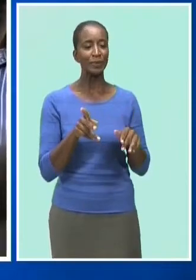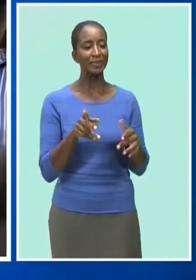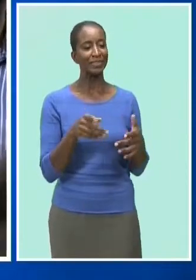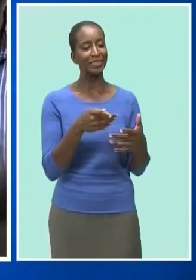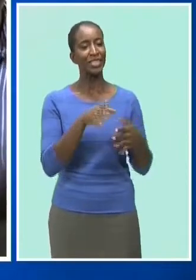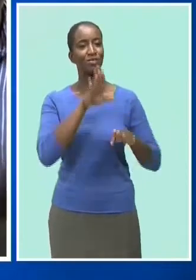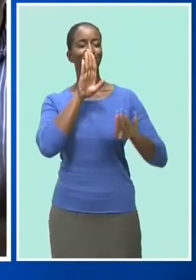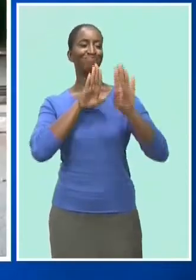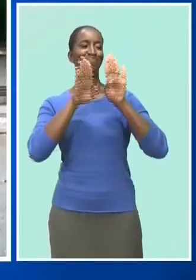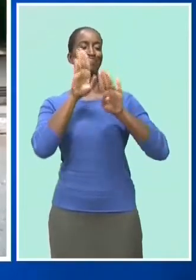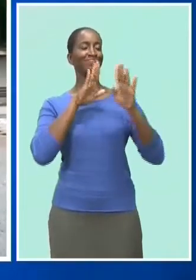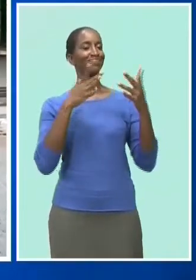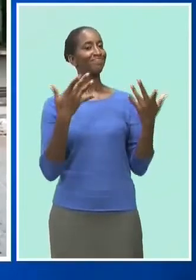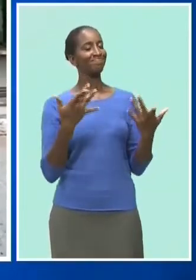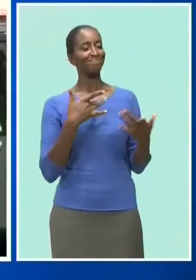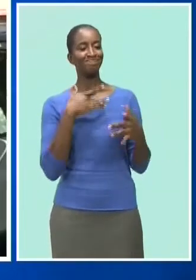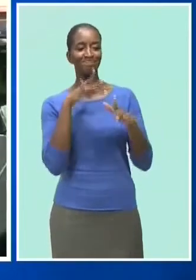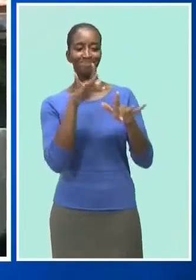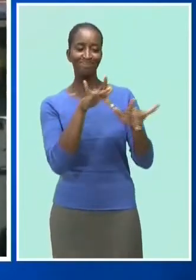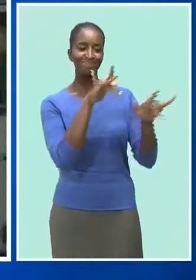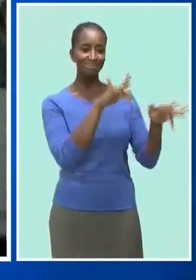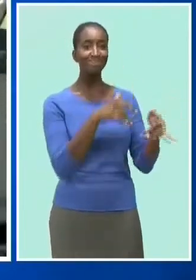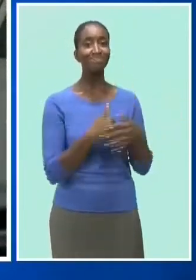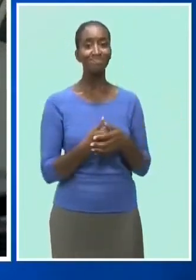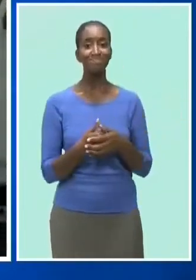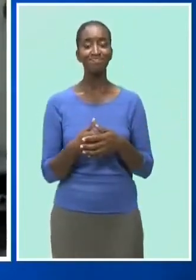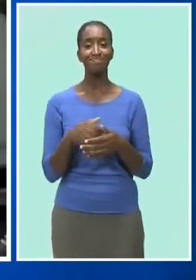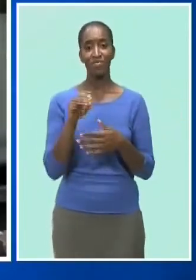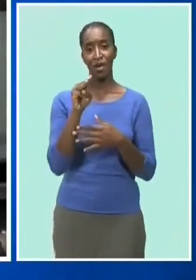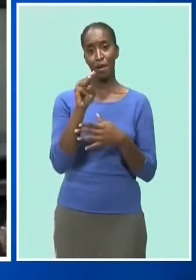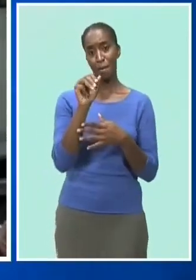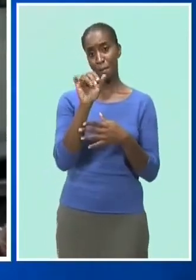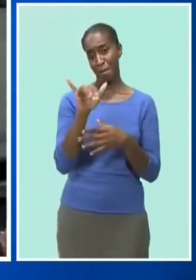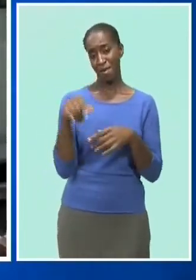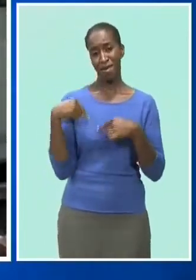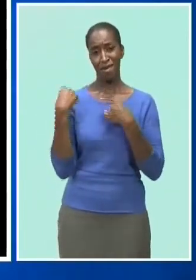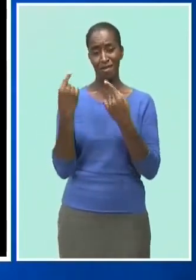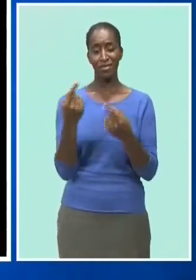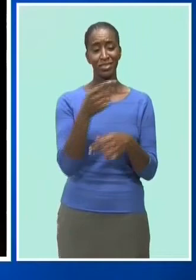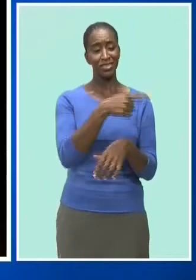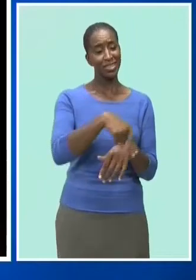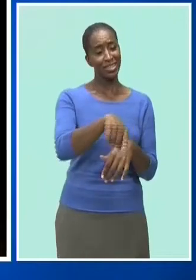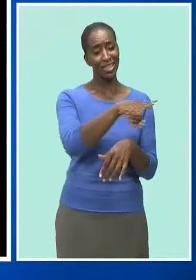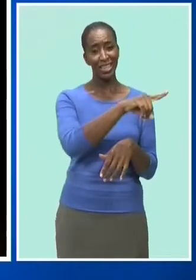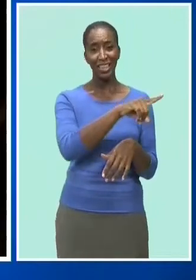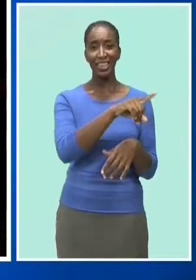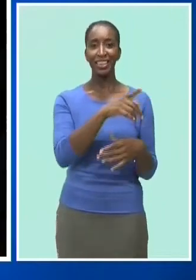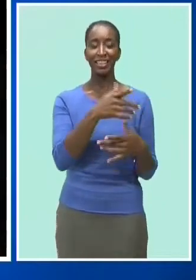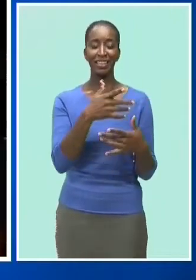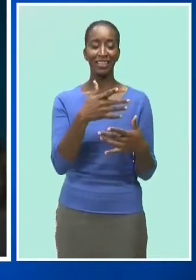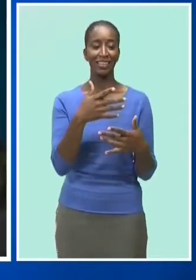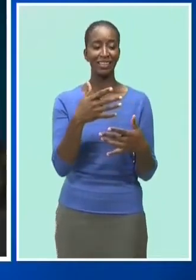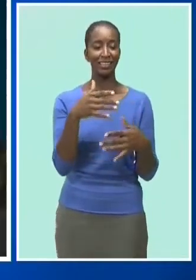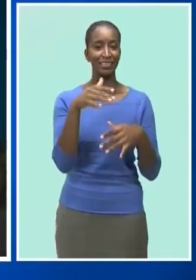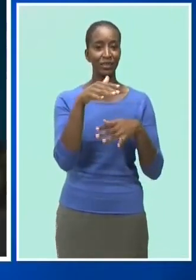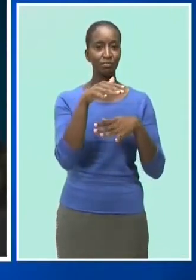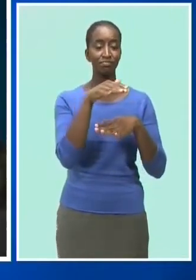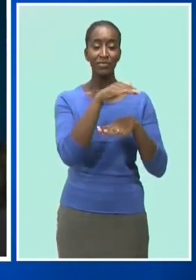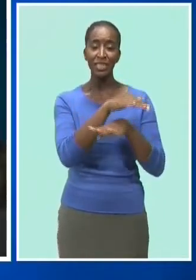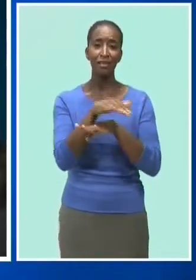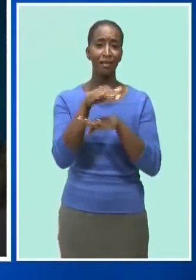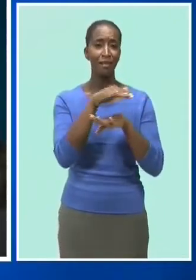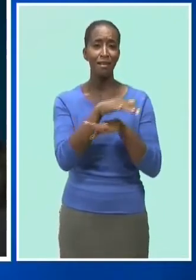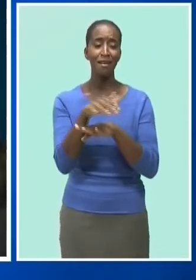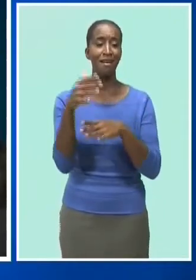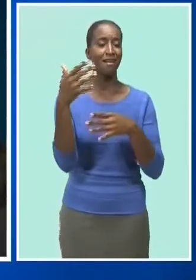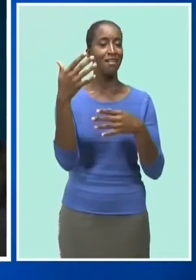they've had to endure during this period. Since May, BPL customers have had to suffer through hours of load shedding as the company seeks to meet demand. And with